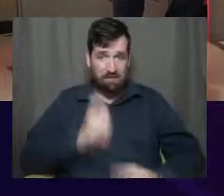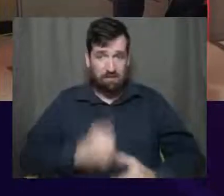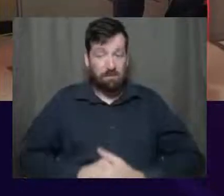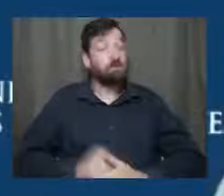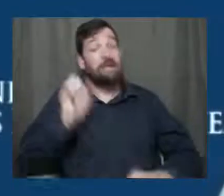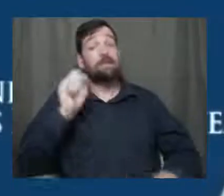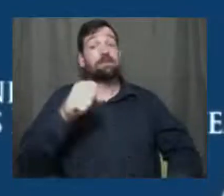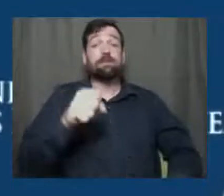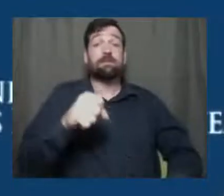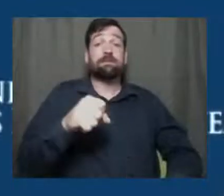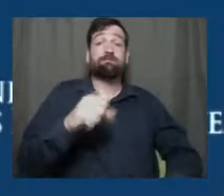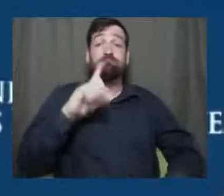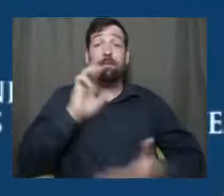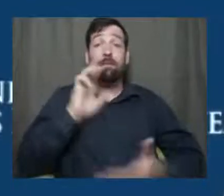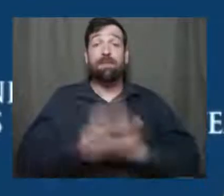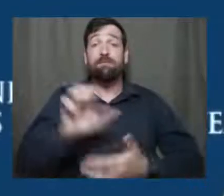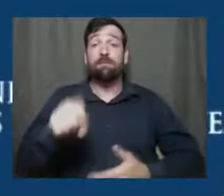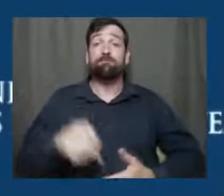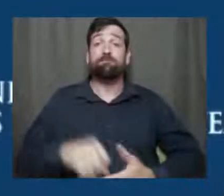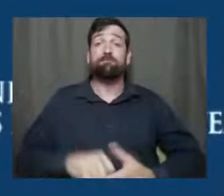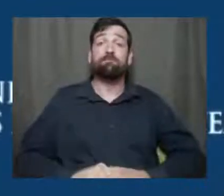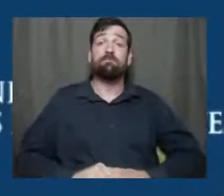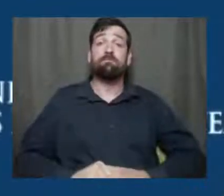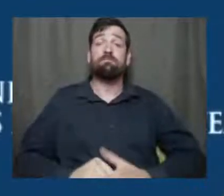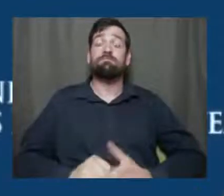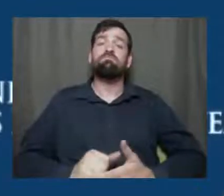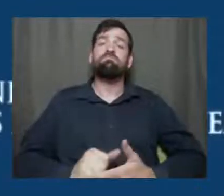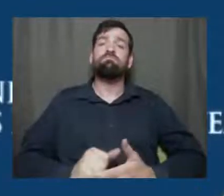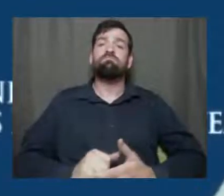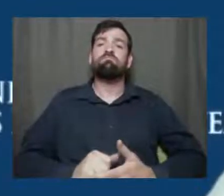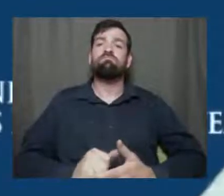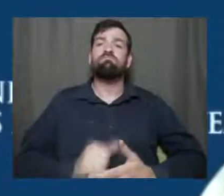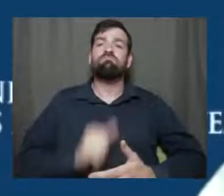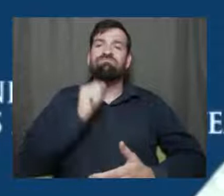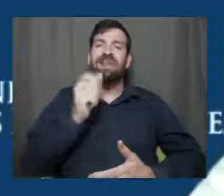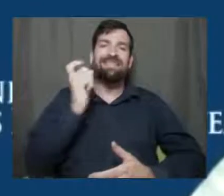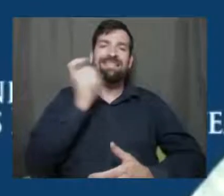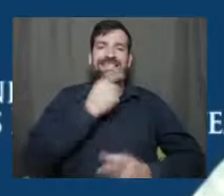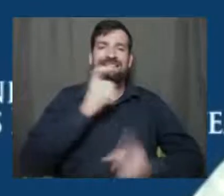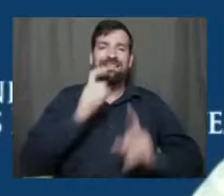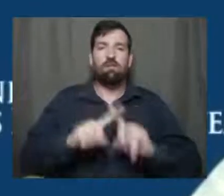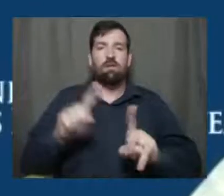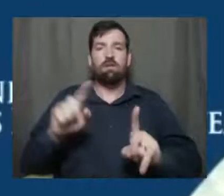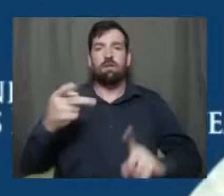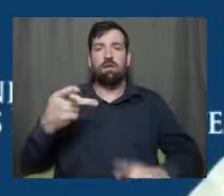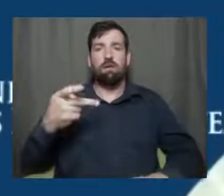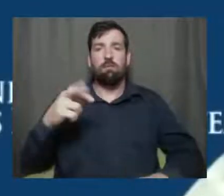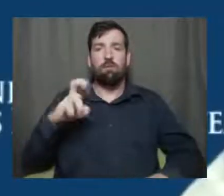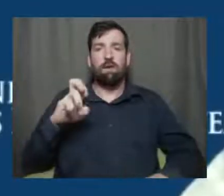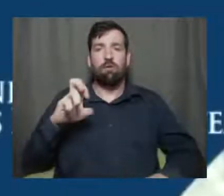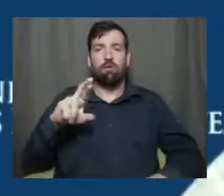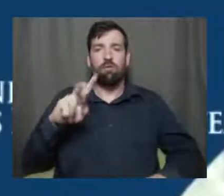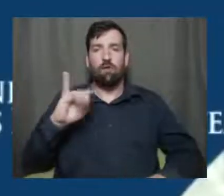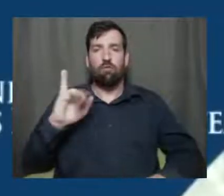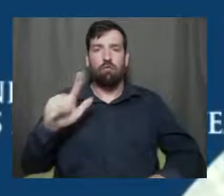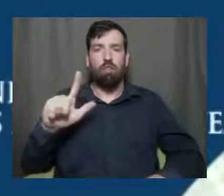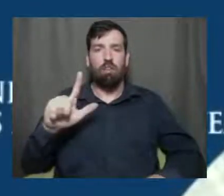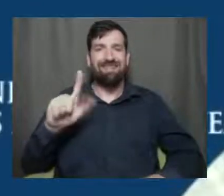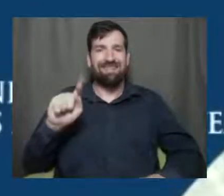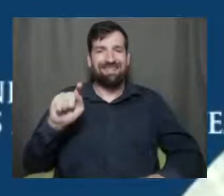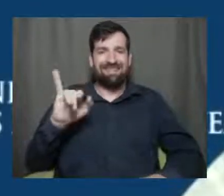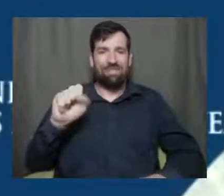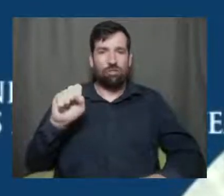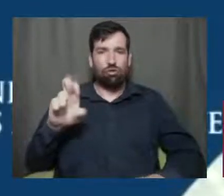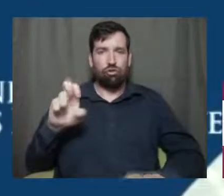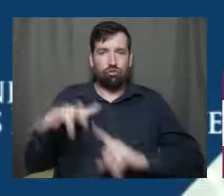Yes, I believe so. And not necessarily the teeth, but the periodontal, the tissues around